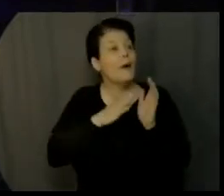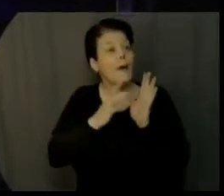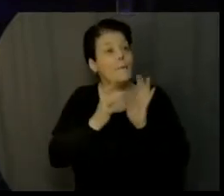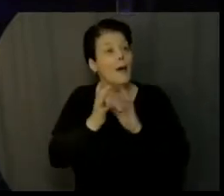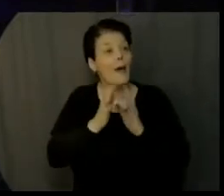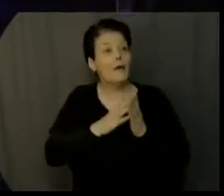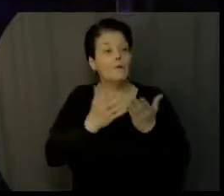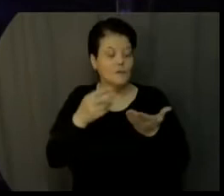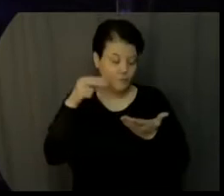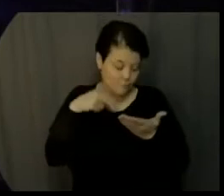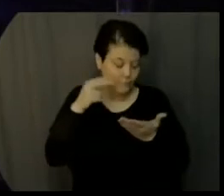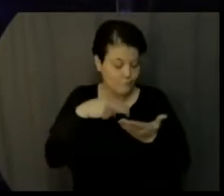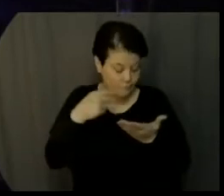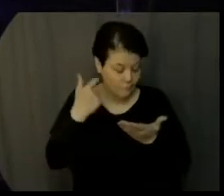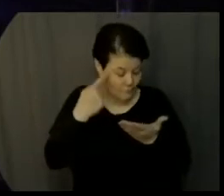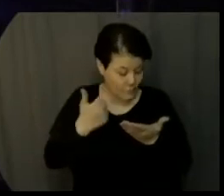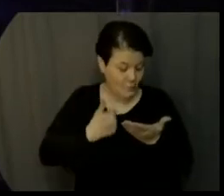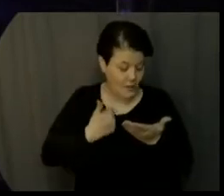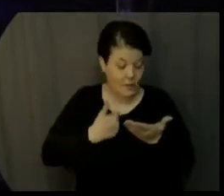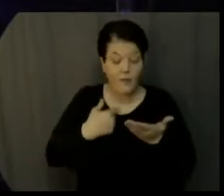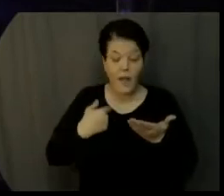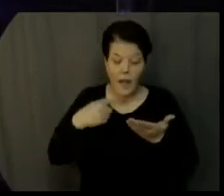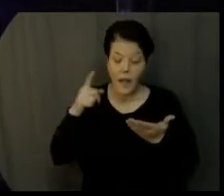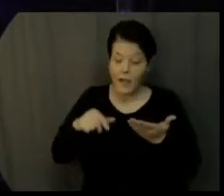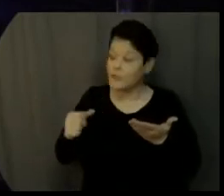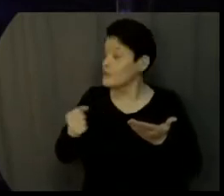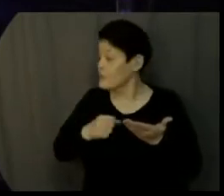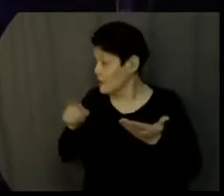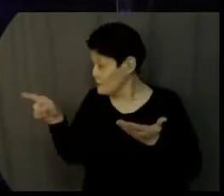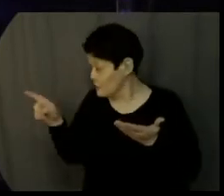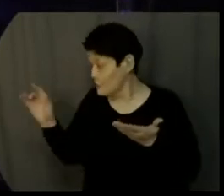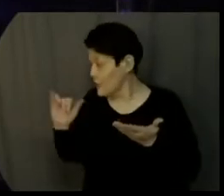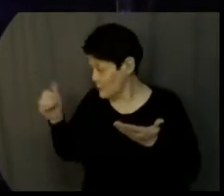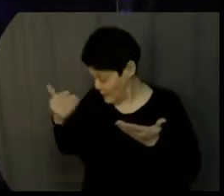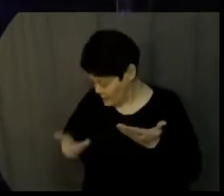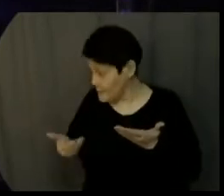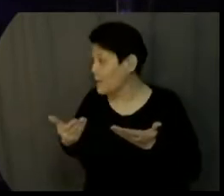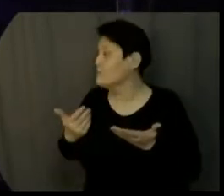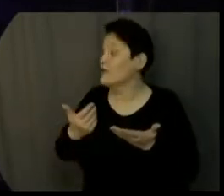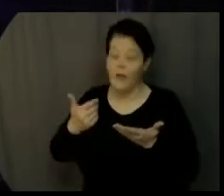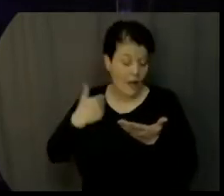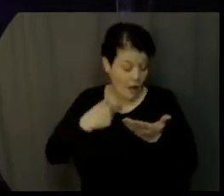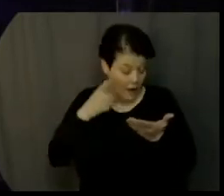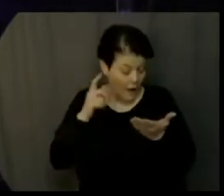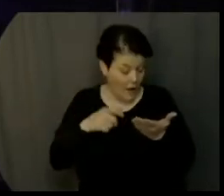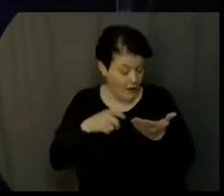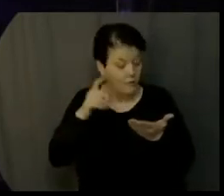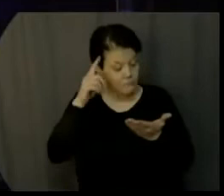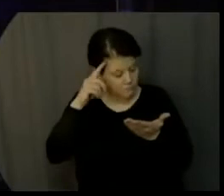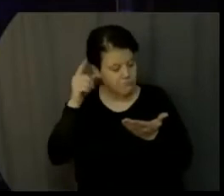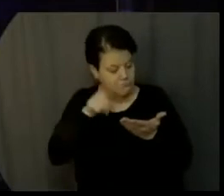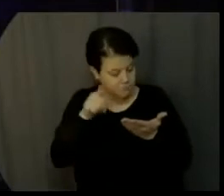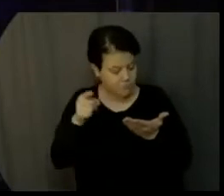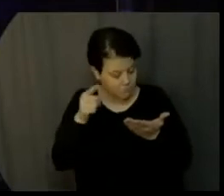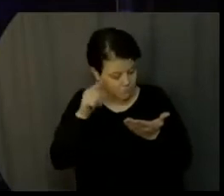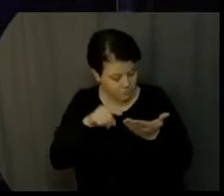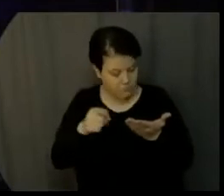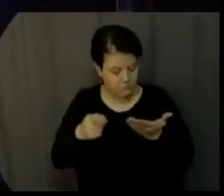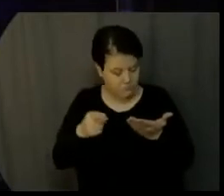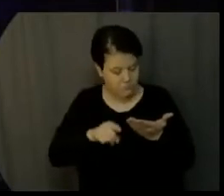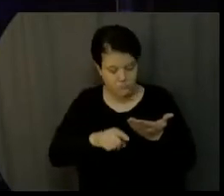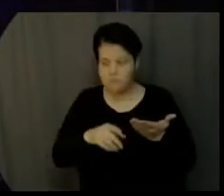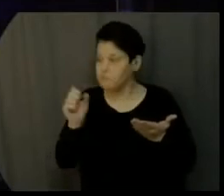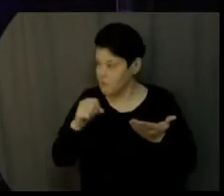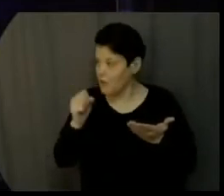before myself, that I should love my neighbor as myself. And intellectually, I can say, I agree, I agree, I agree. But I don't know